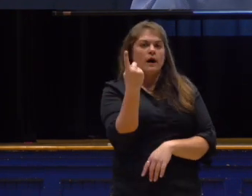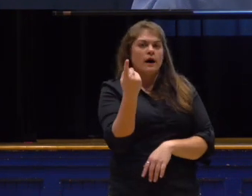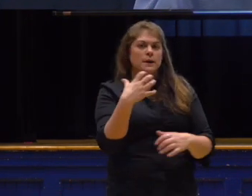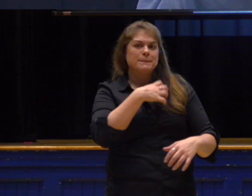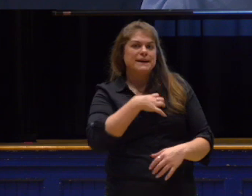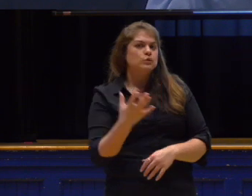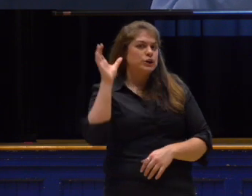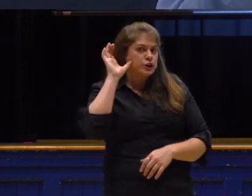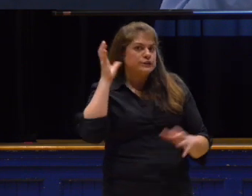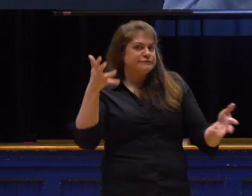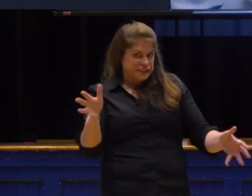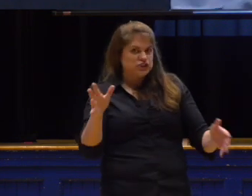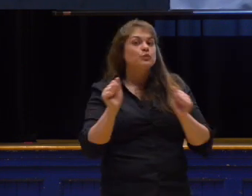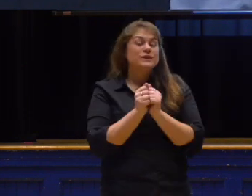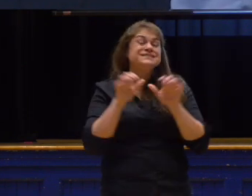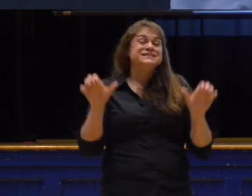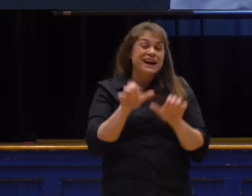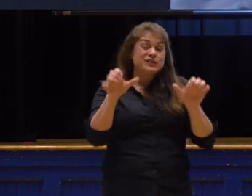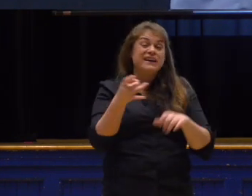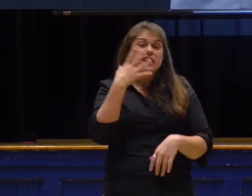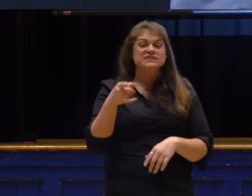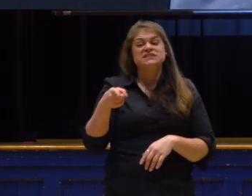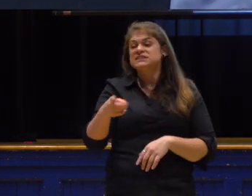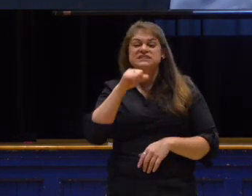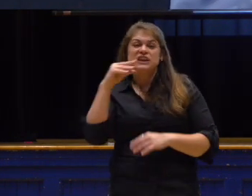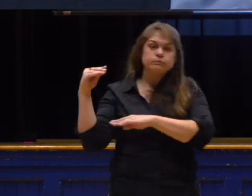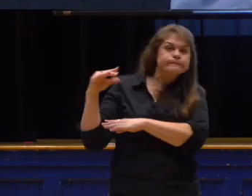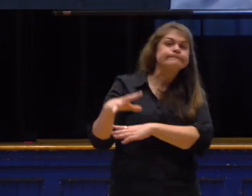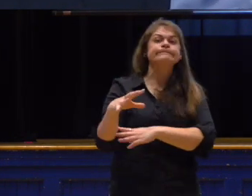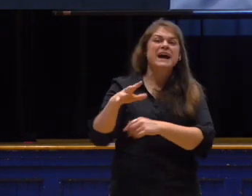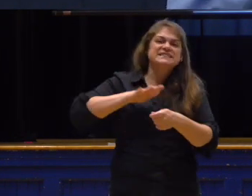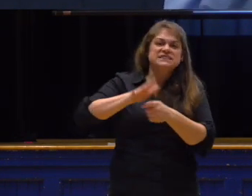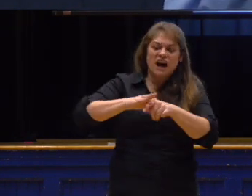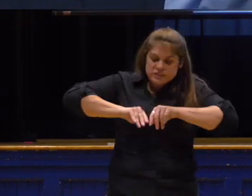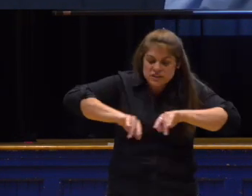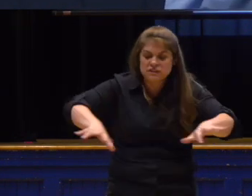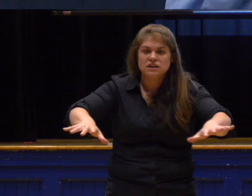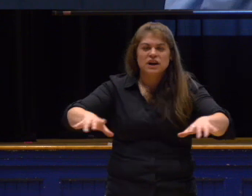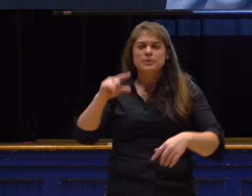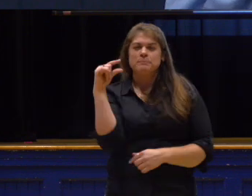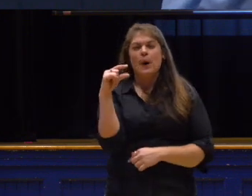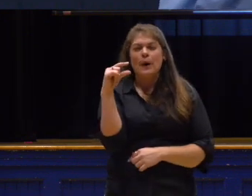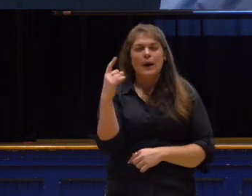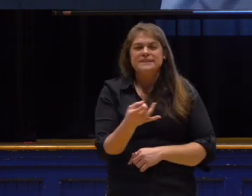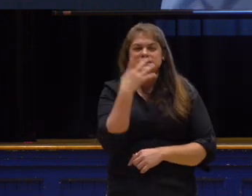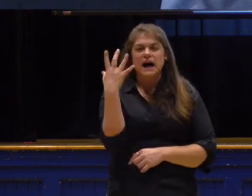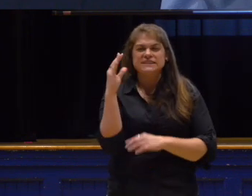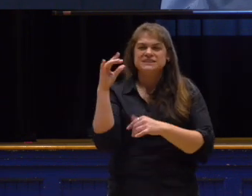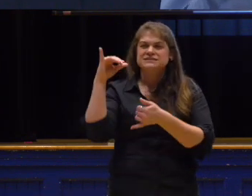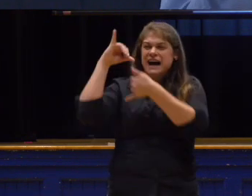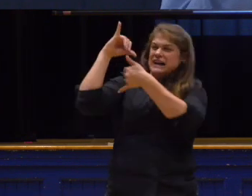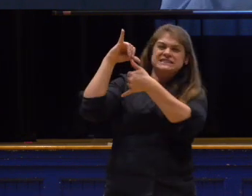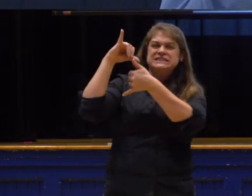one of the issues that we have with the decorative lights is they do not put out the required lighting. They are too small as far as height, they're